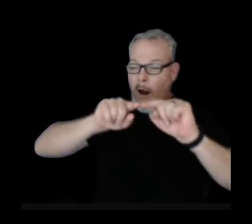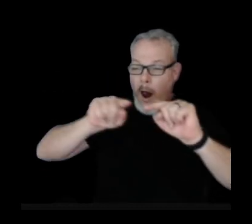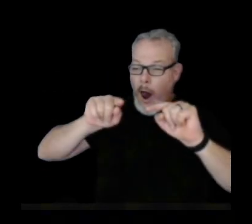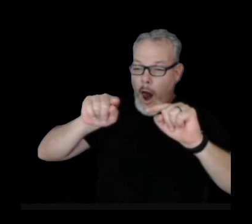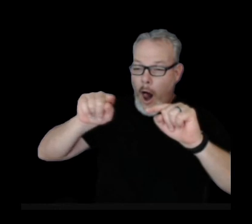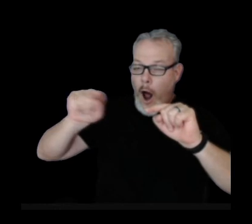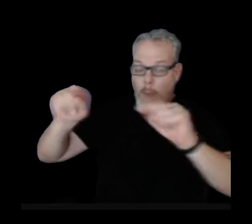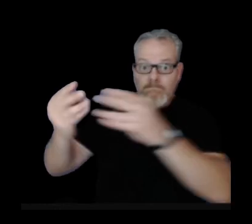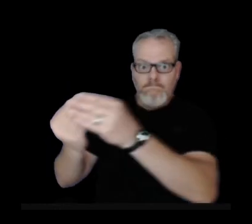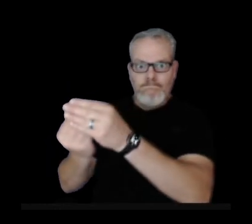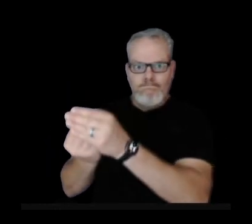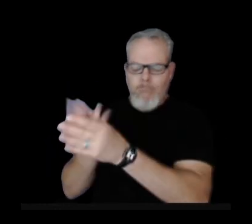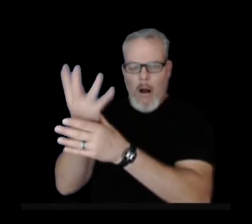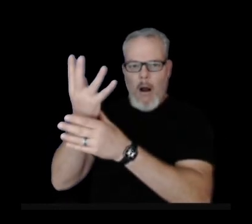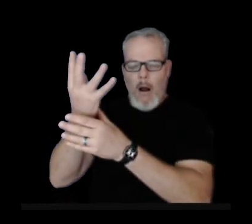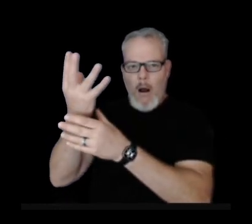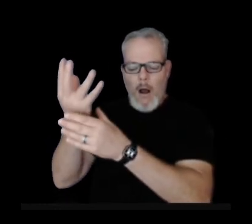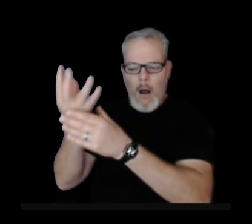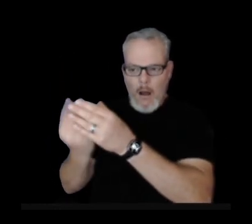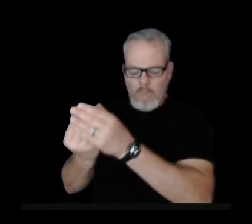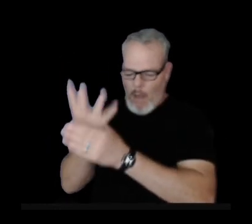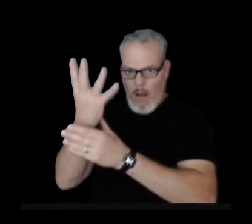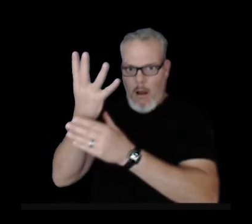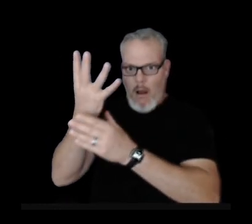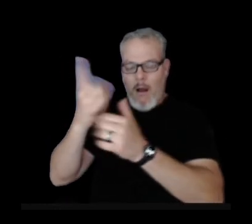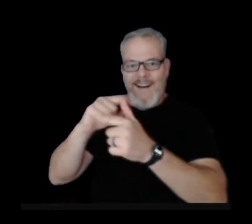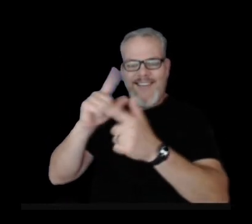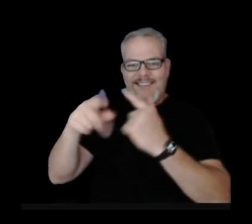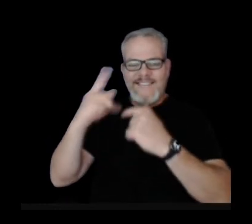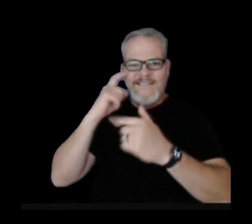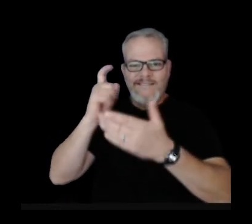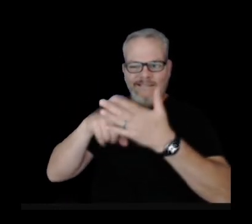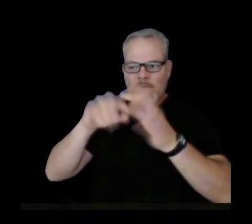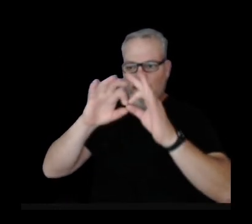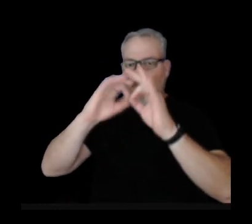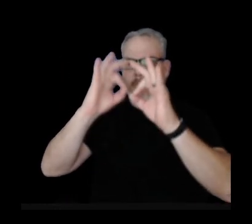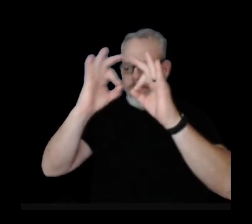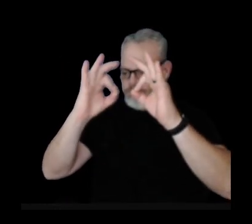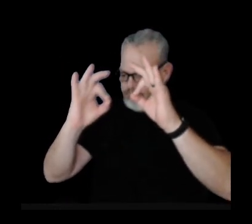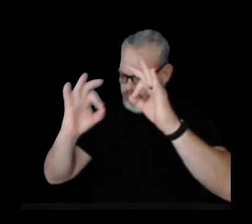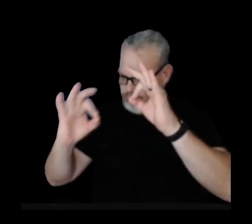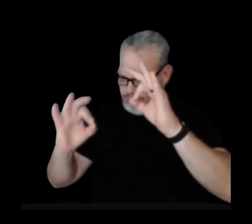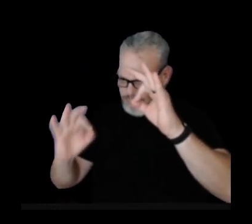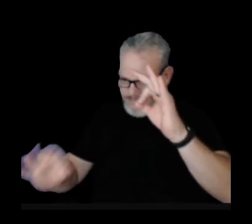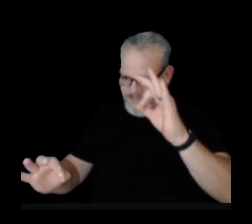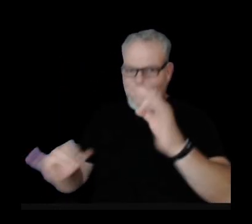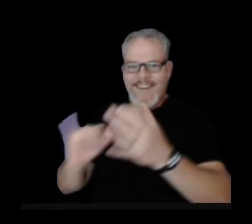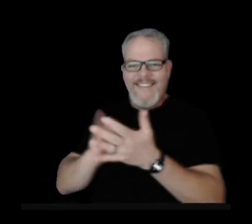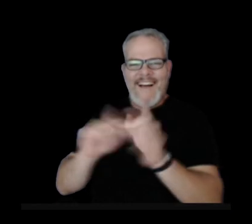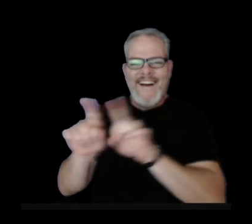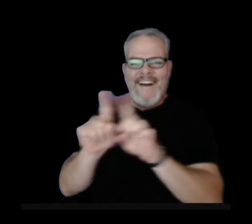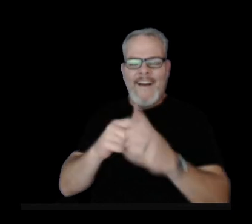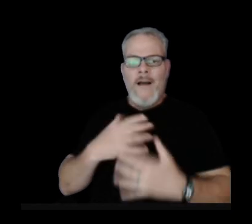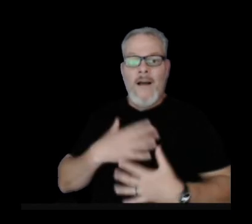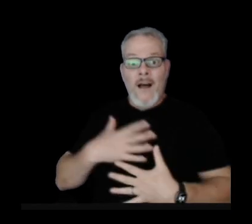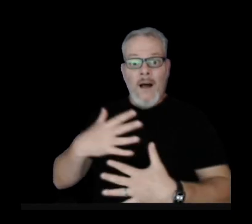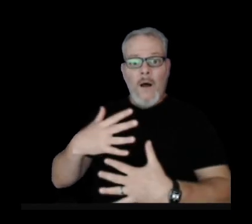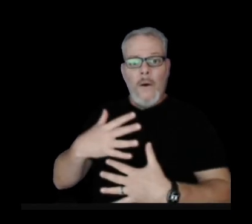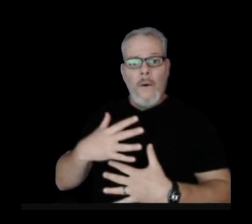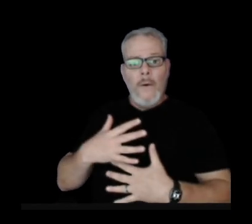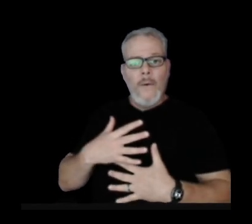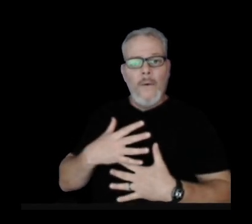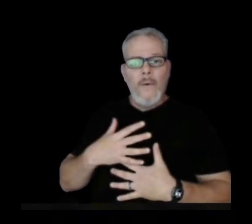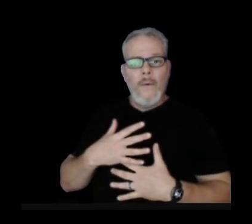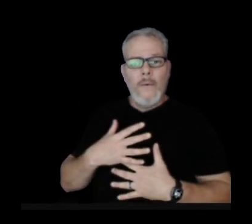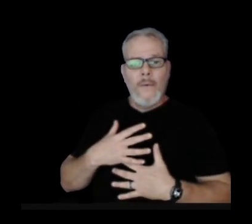we see some adjustments of the phases in here. And as the volcano essentially exhales its lava in its most